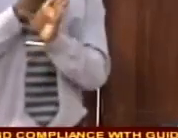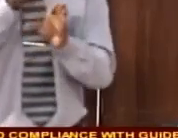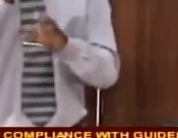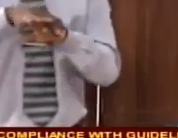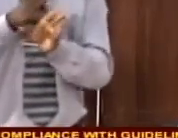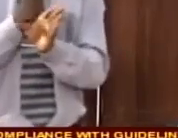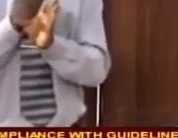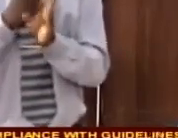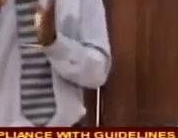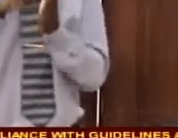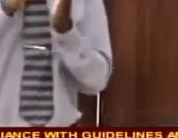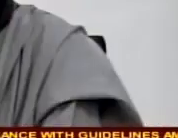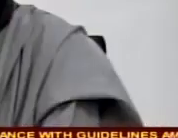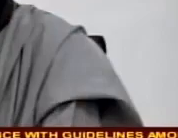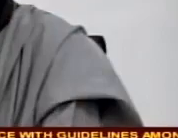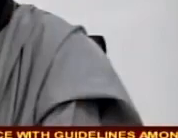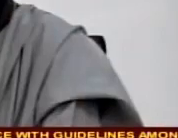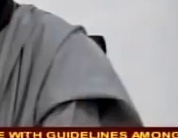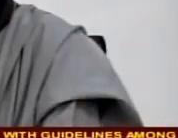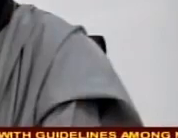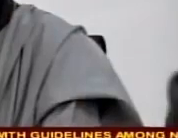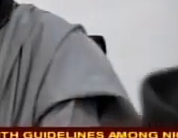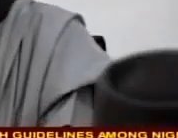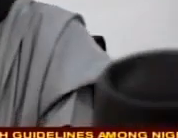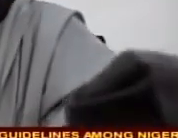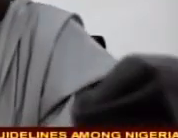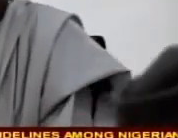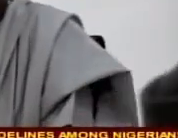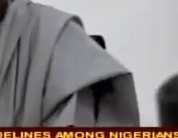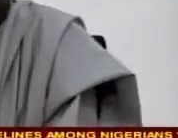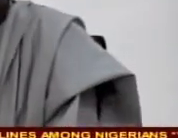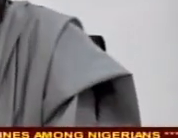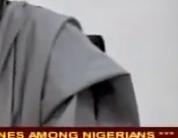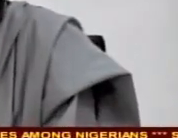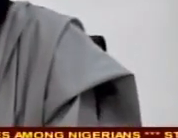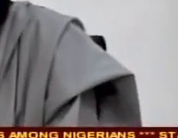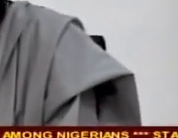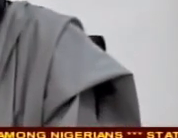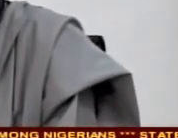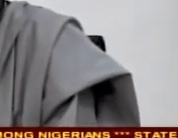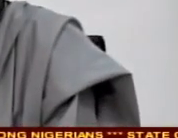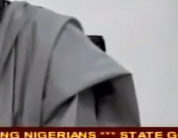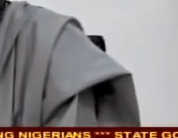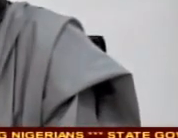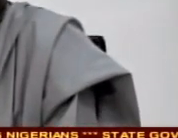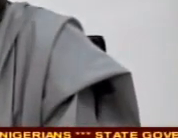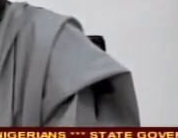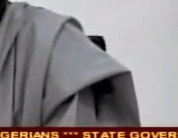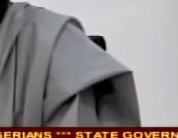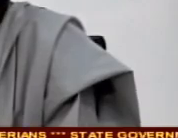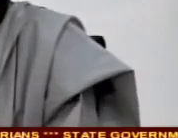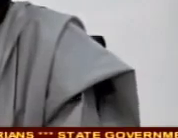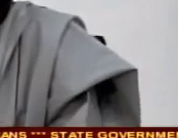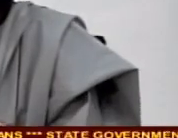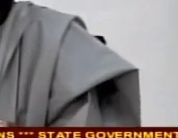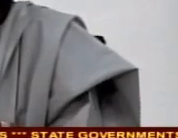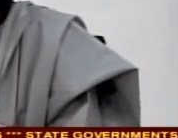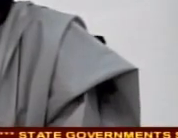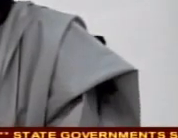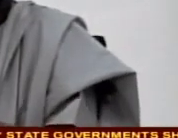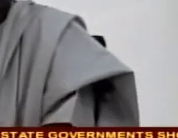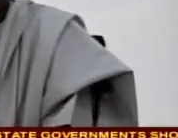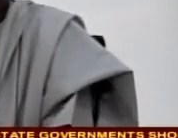you seriously feel the composition of this committee is such that can address the peculiar needs of core broadcasters in Nigeria? And should